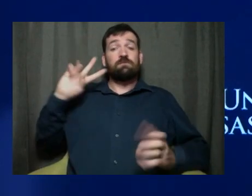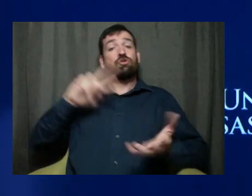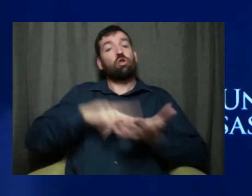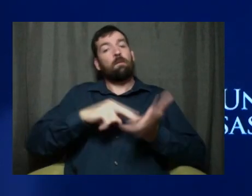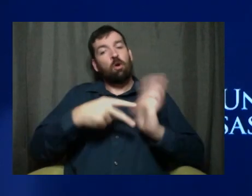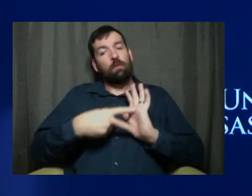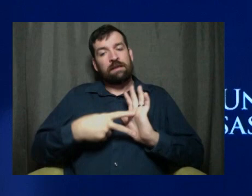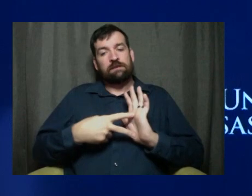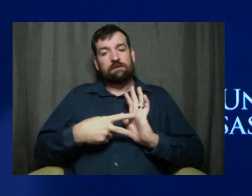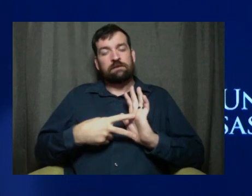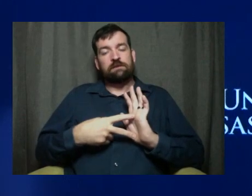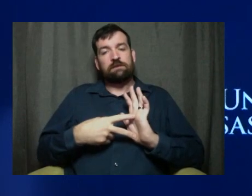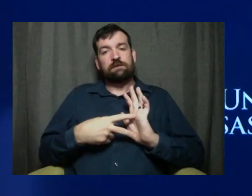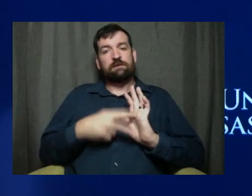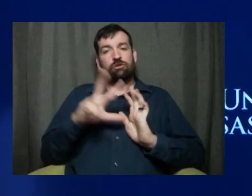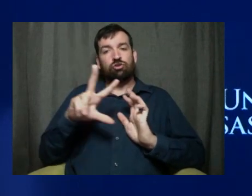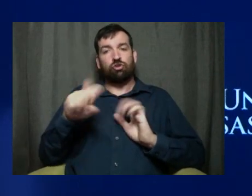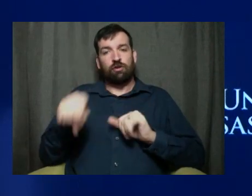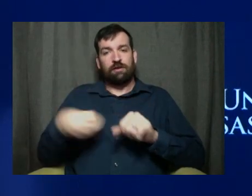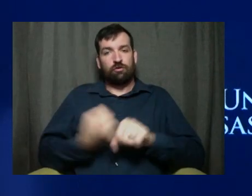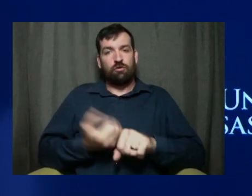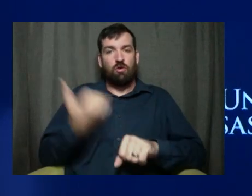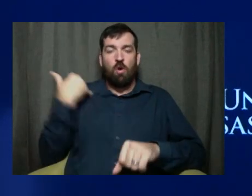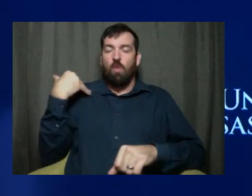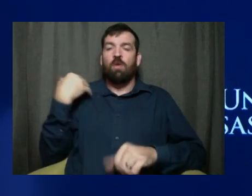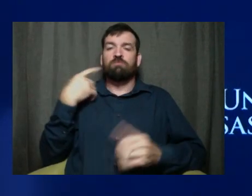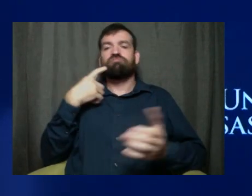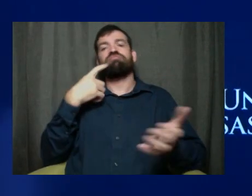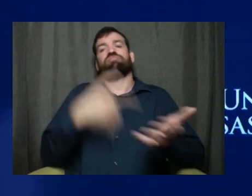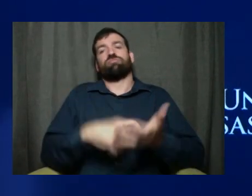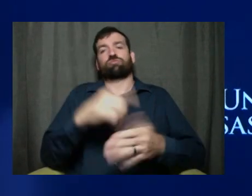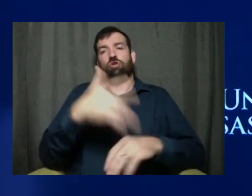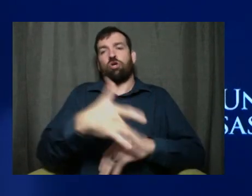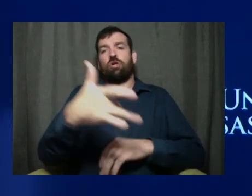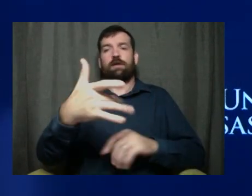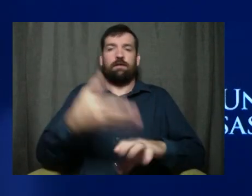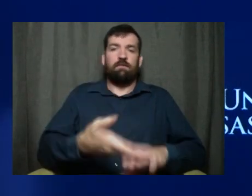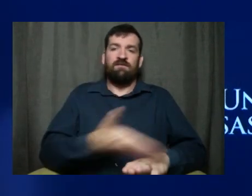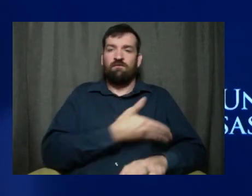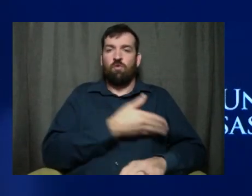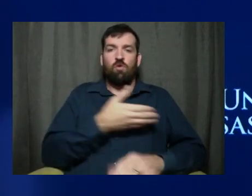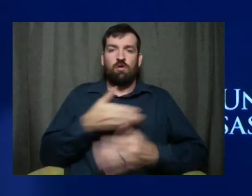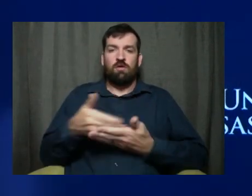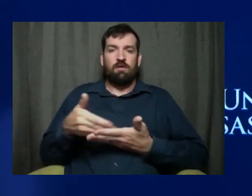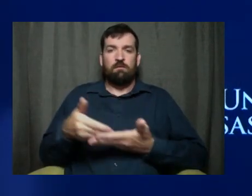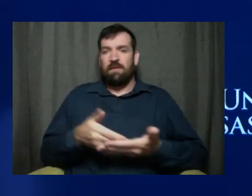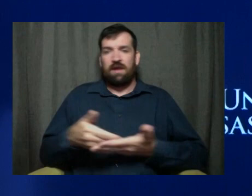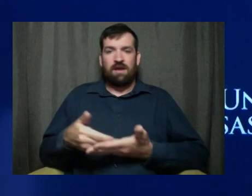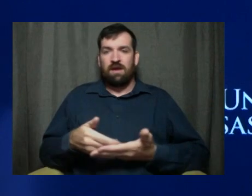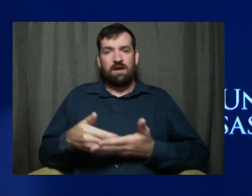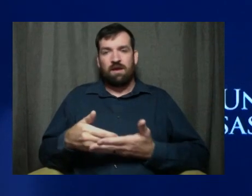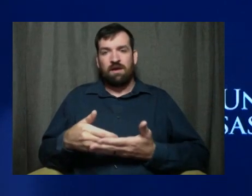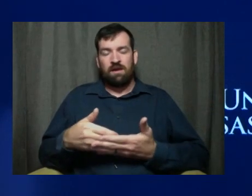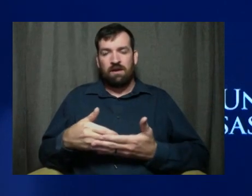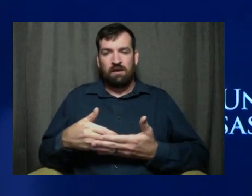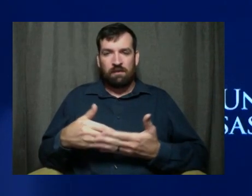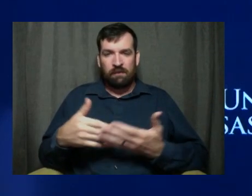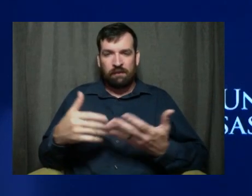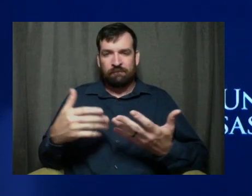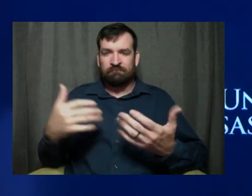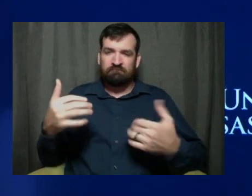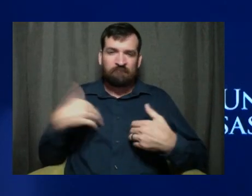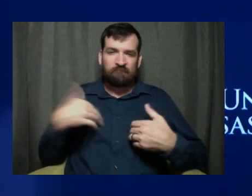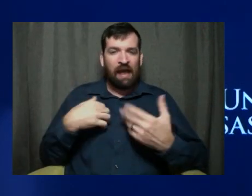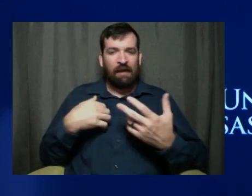screening was to catch things early before your infant would have been not treated and had some irreversible